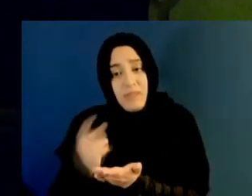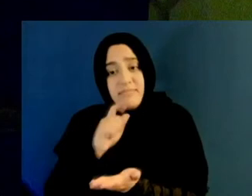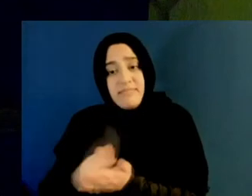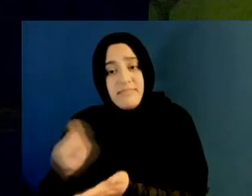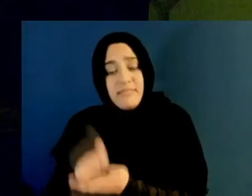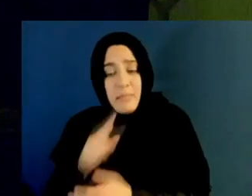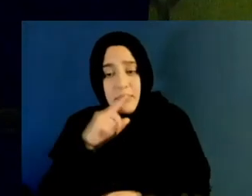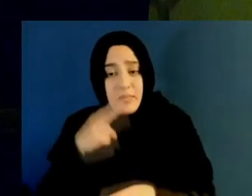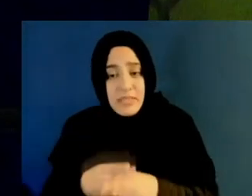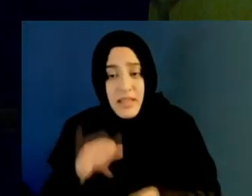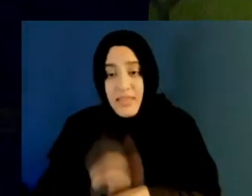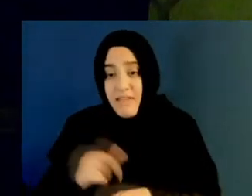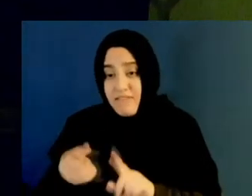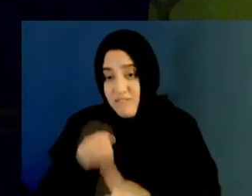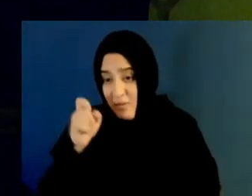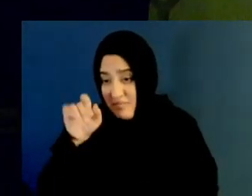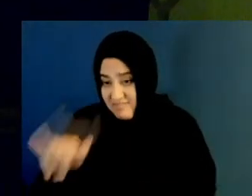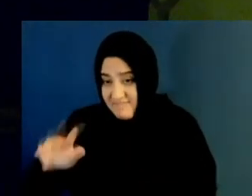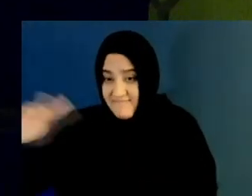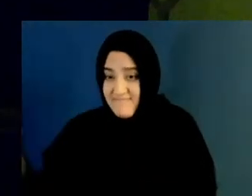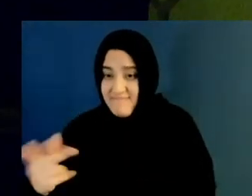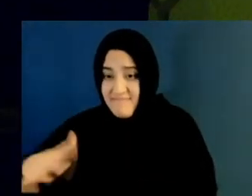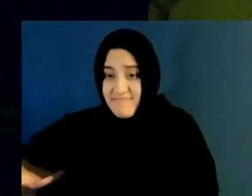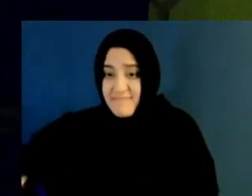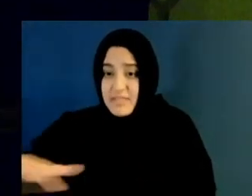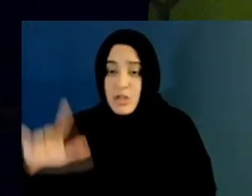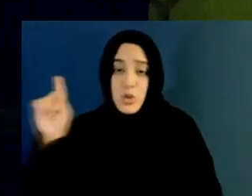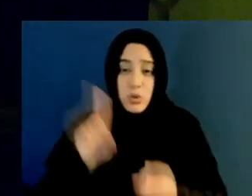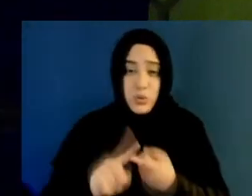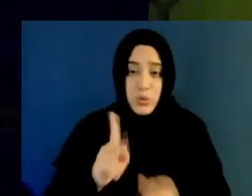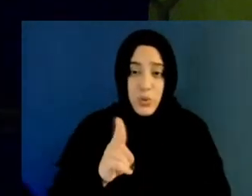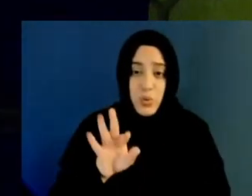Karbala to Kufa, from Kufa to Sham,